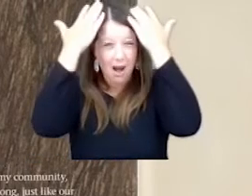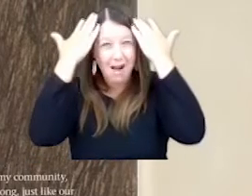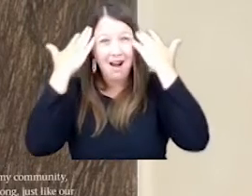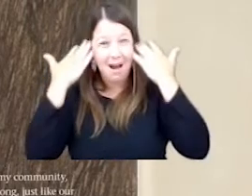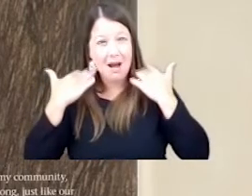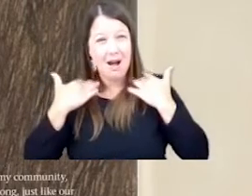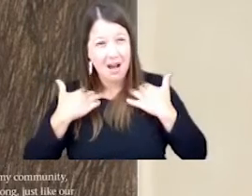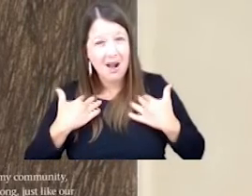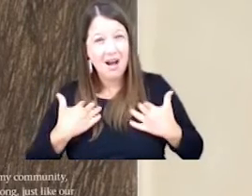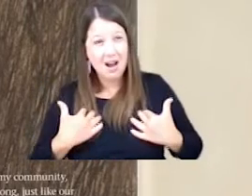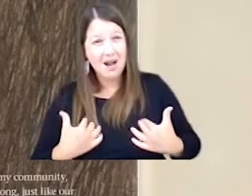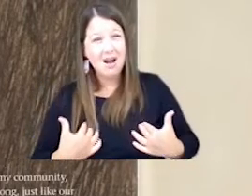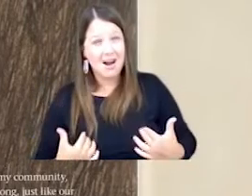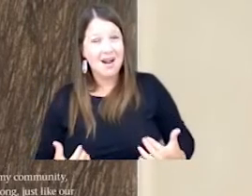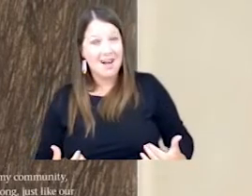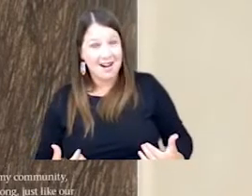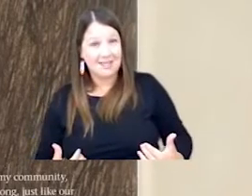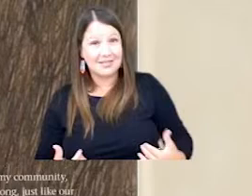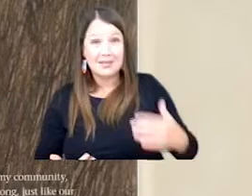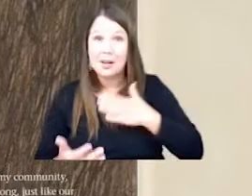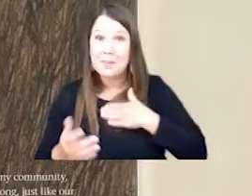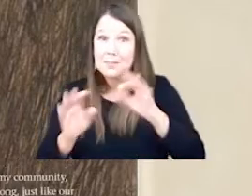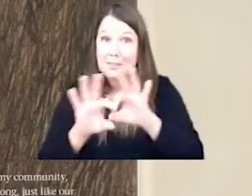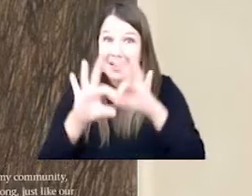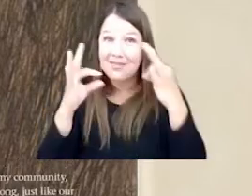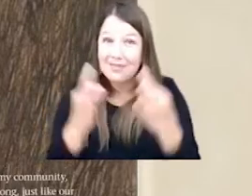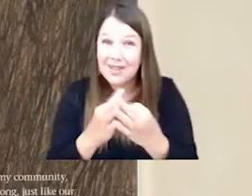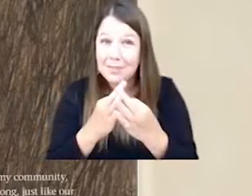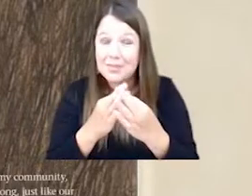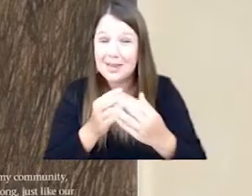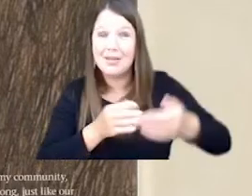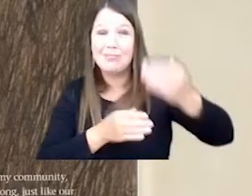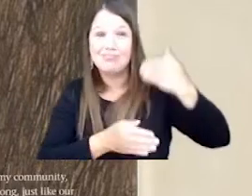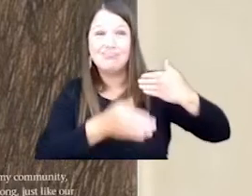just like our people have always done.